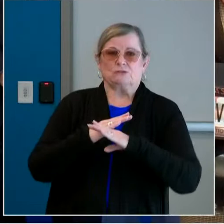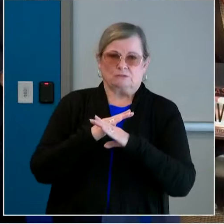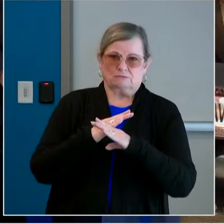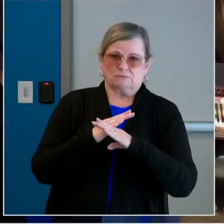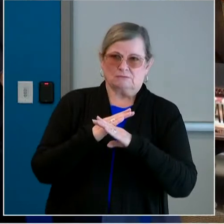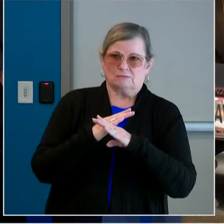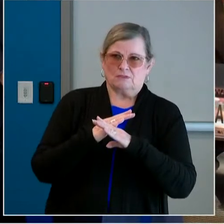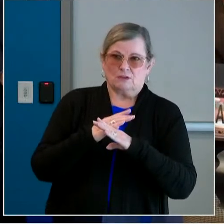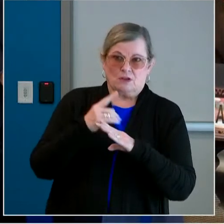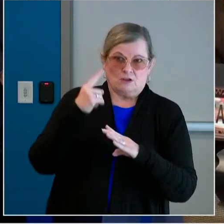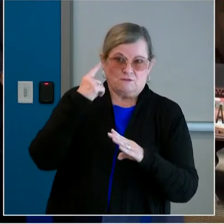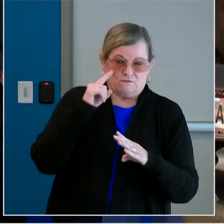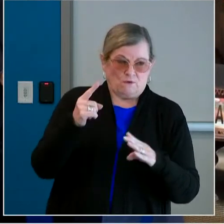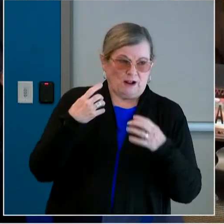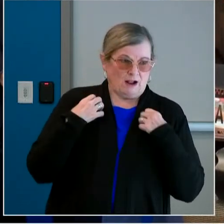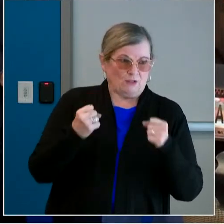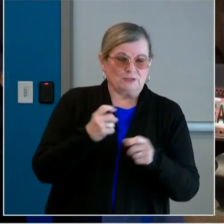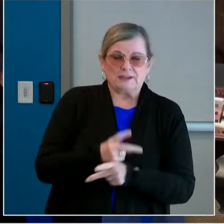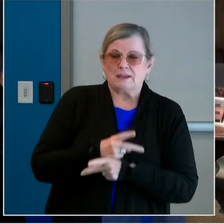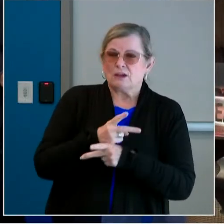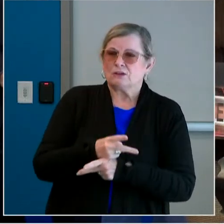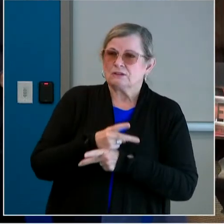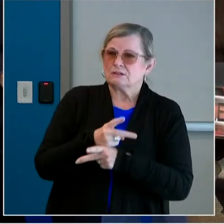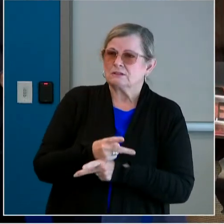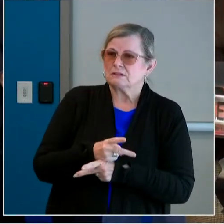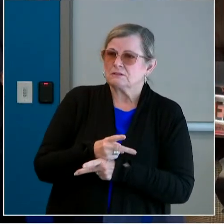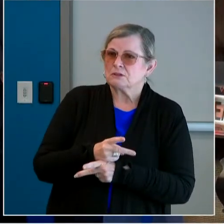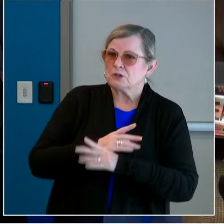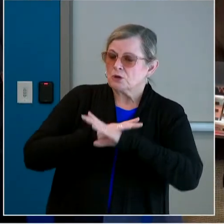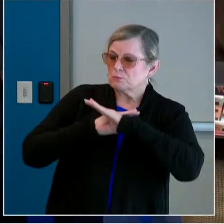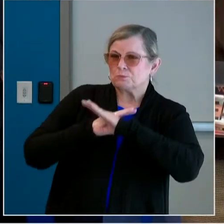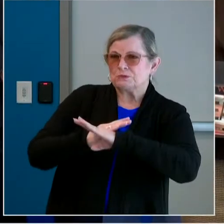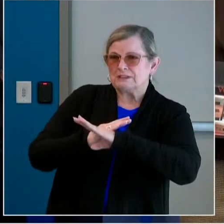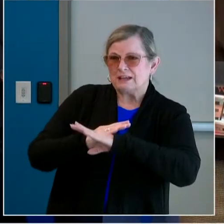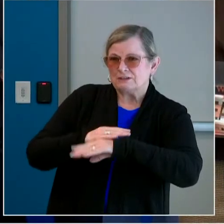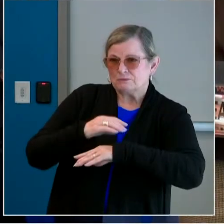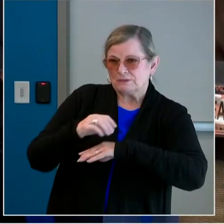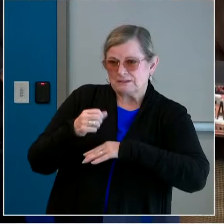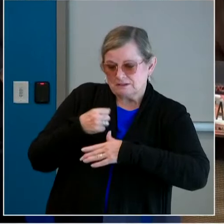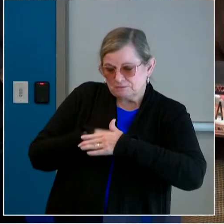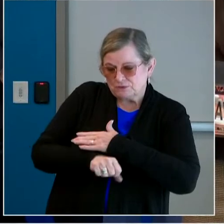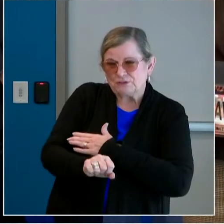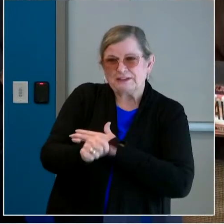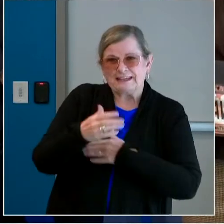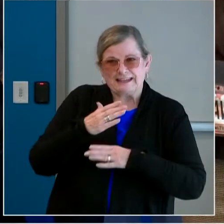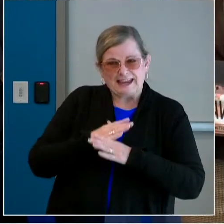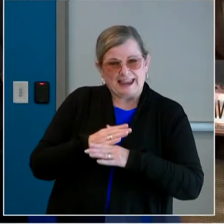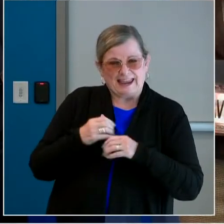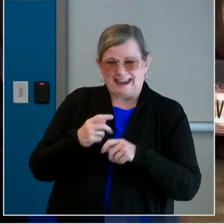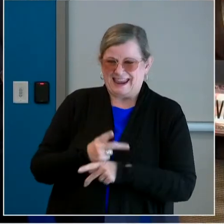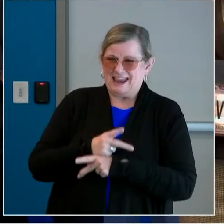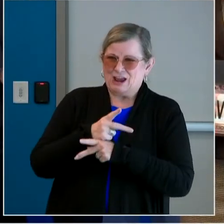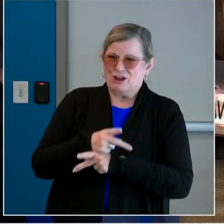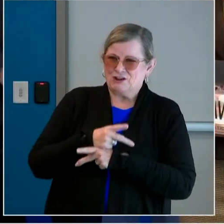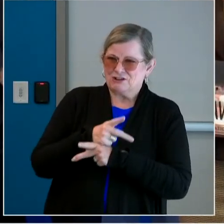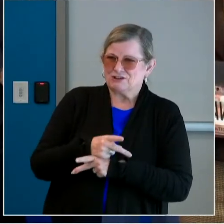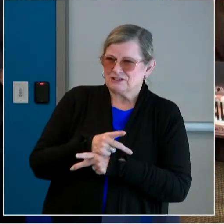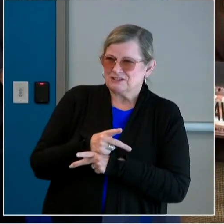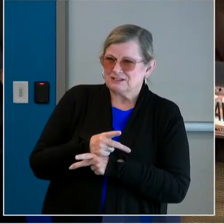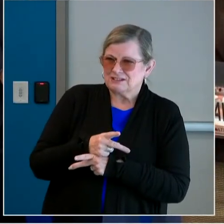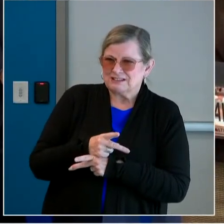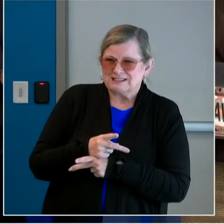for health care, to protect reproductive health in this city. And it is not lost on me that we are gathering